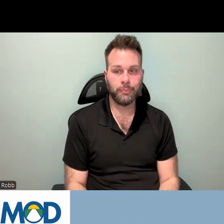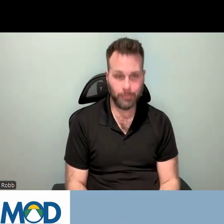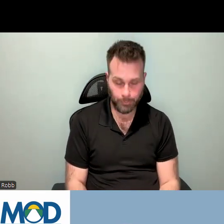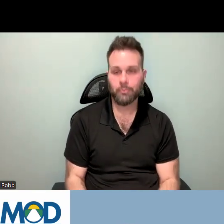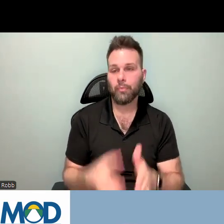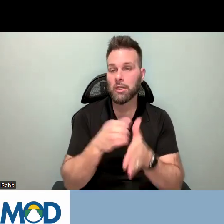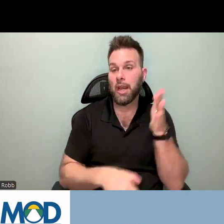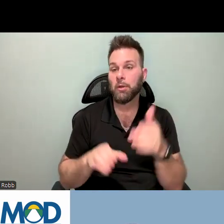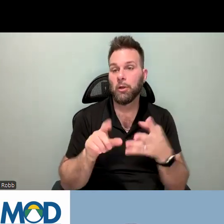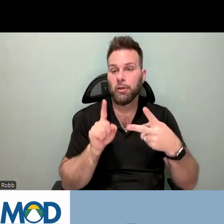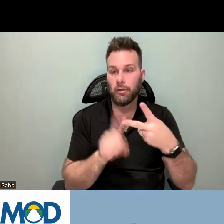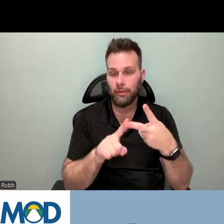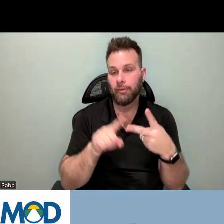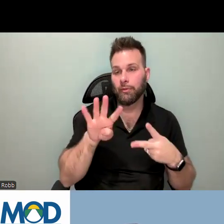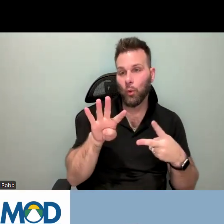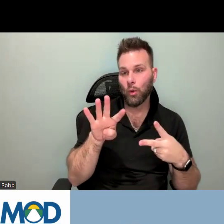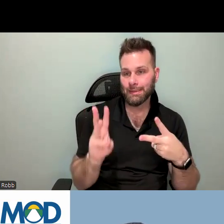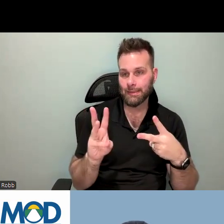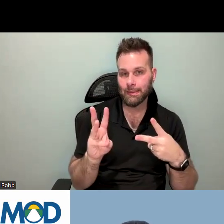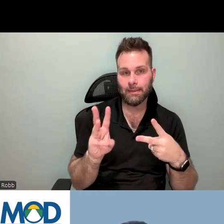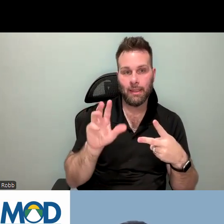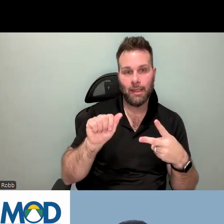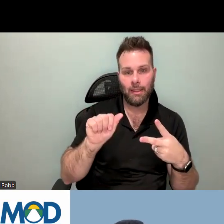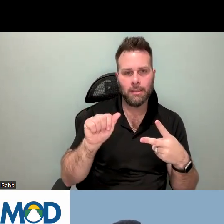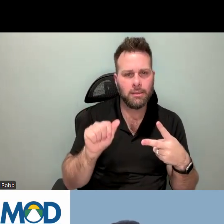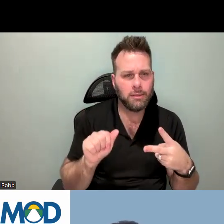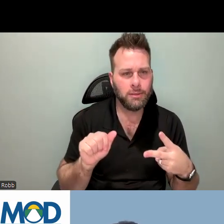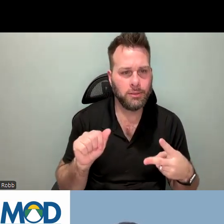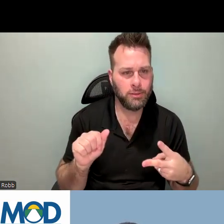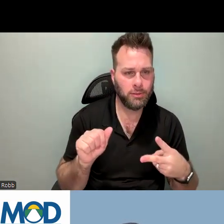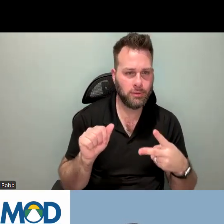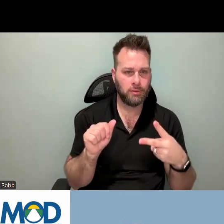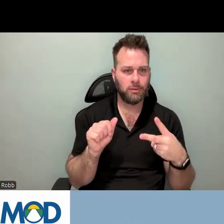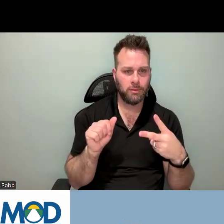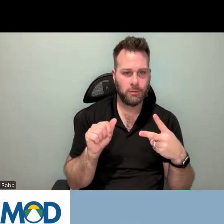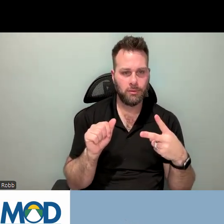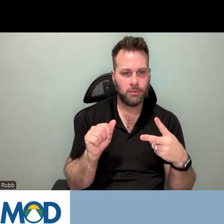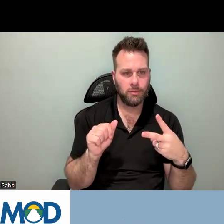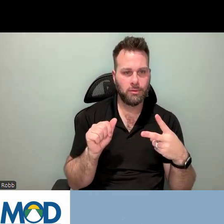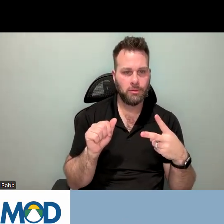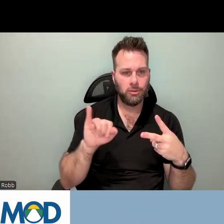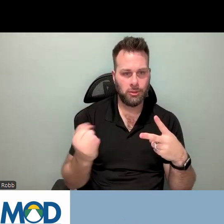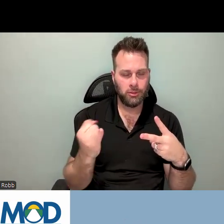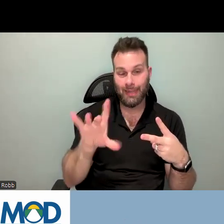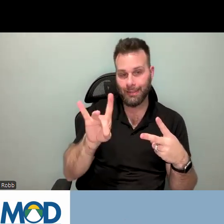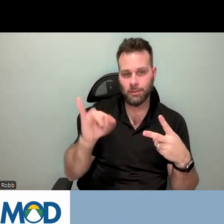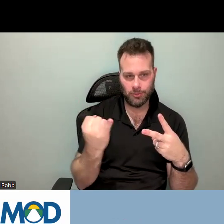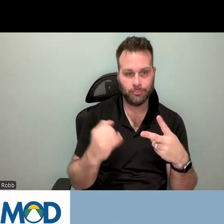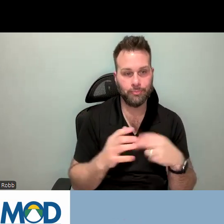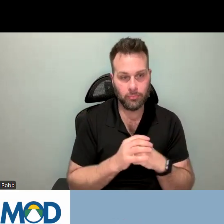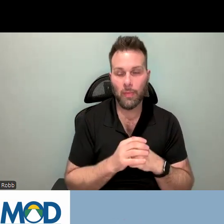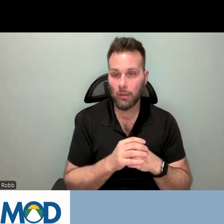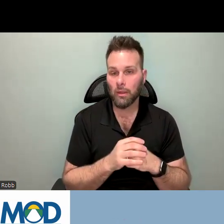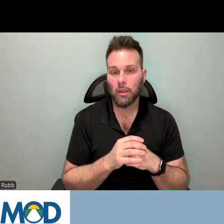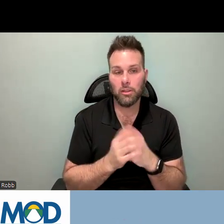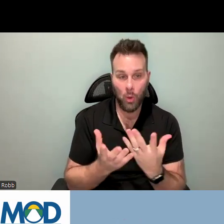Chapter 40, Section 8J also discusses memberships of the Commissions on Disabilities, the composition of CODs. The makeup of commissions